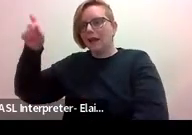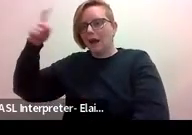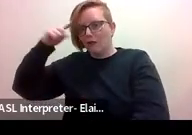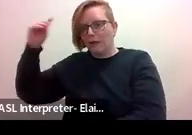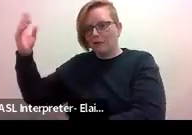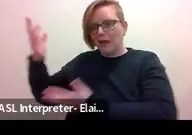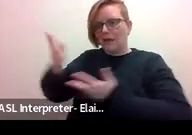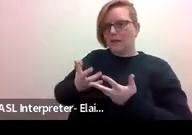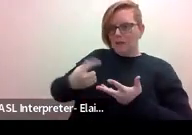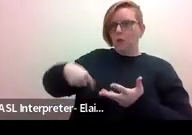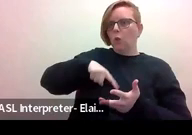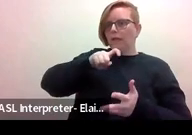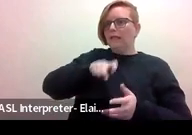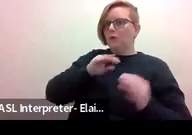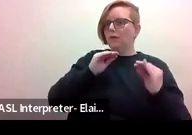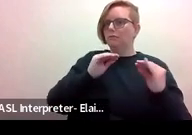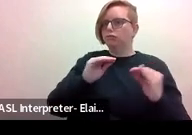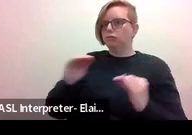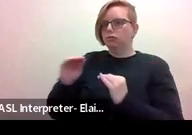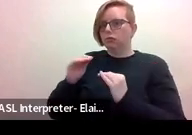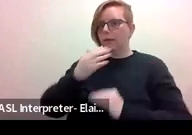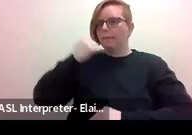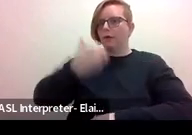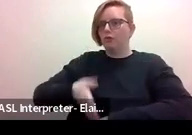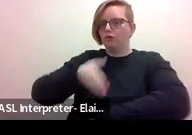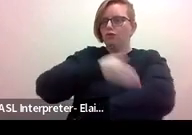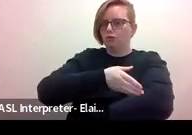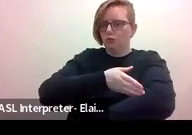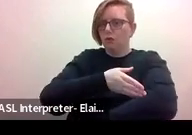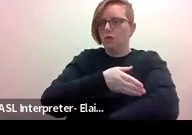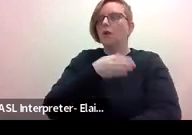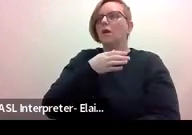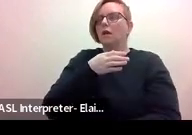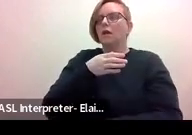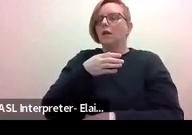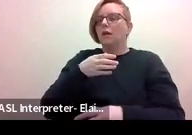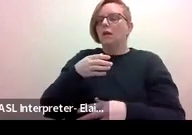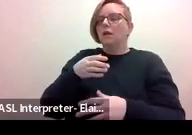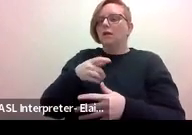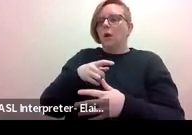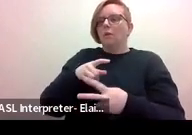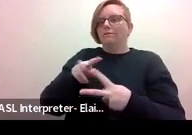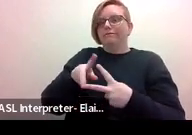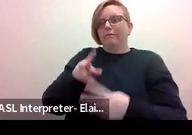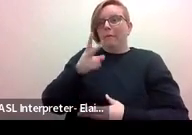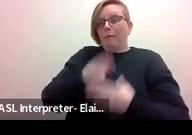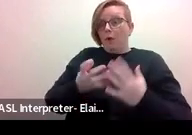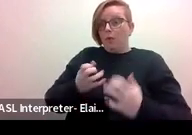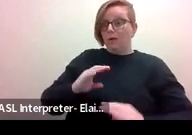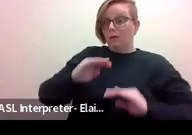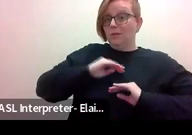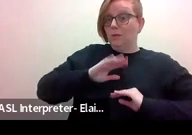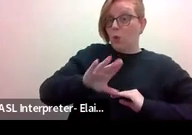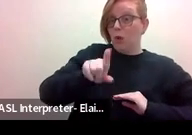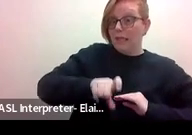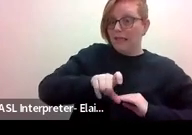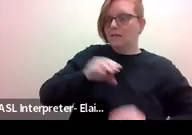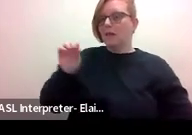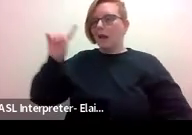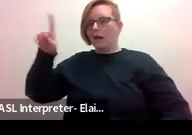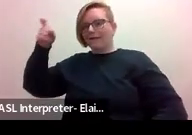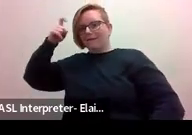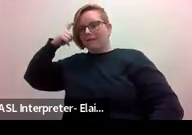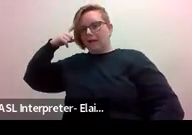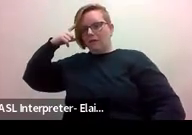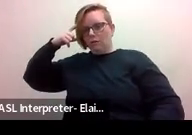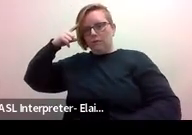that's fantastic. Present level is something that the state, we have noticed statewide, we really need to do a better job articulating how